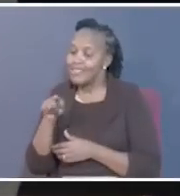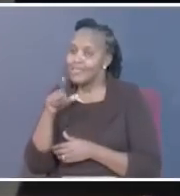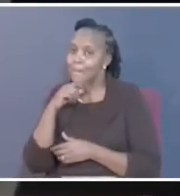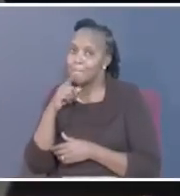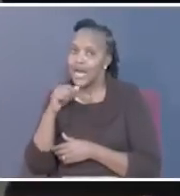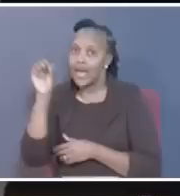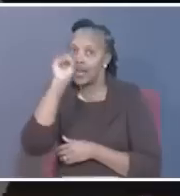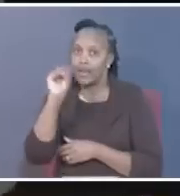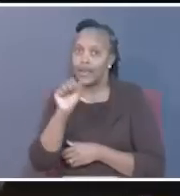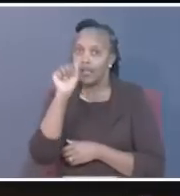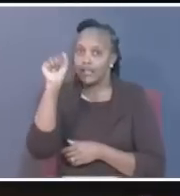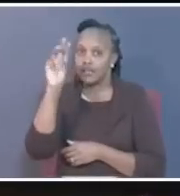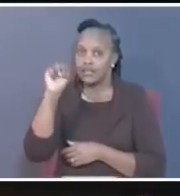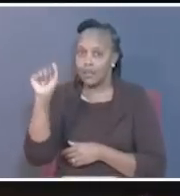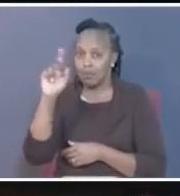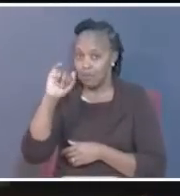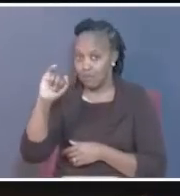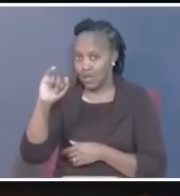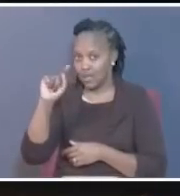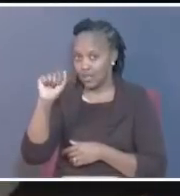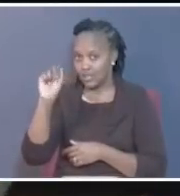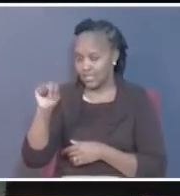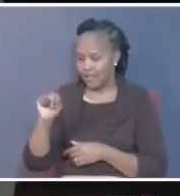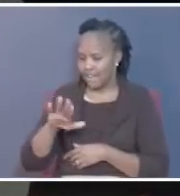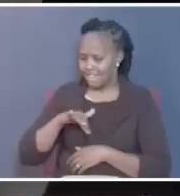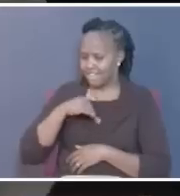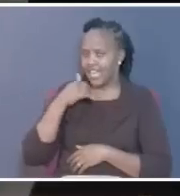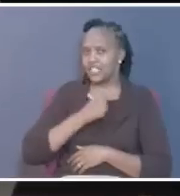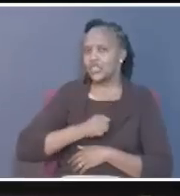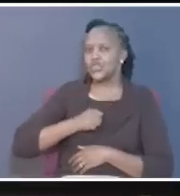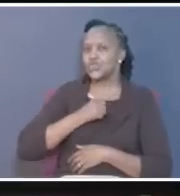him and saw him, he felt compassion for him.